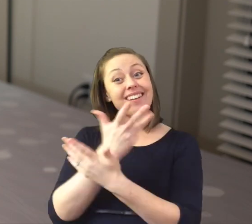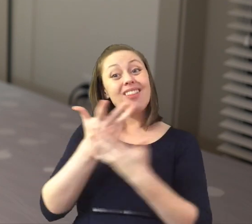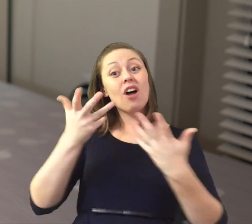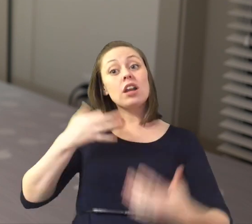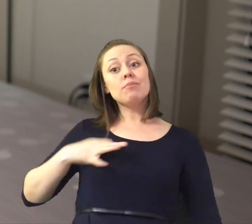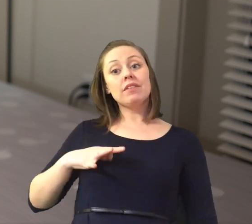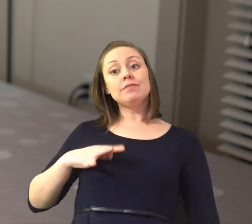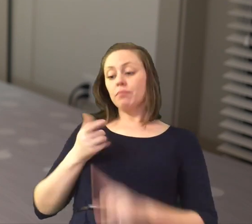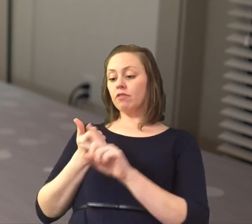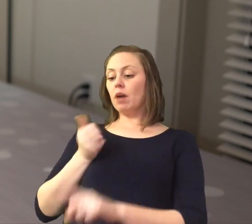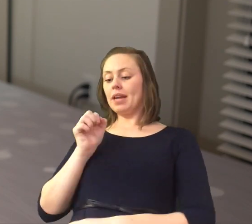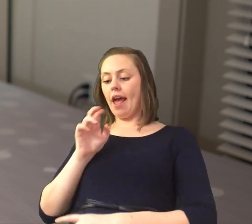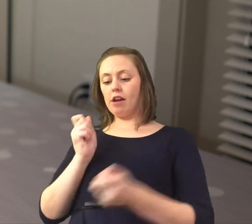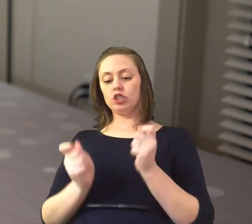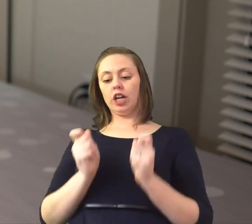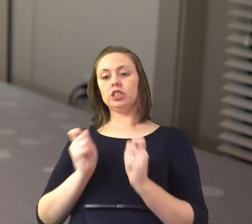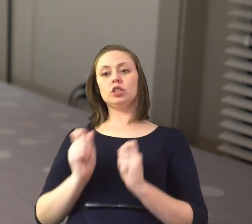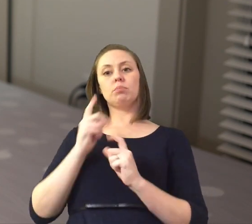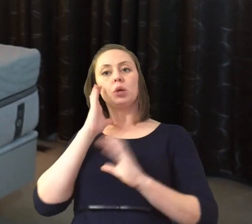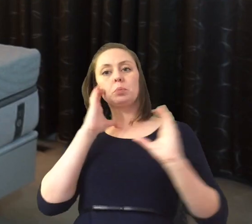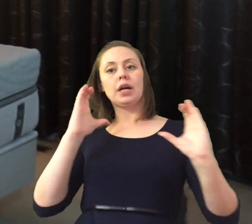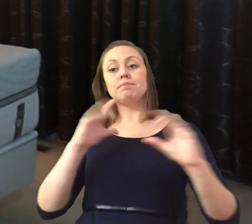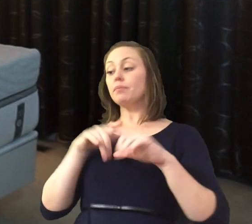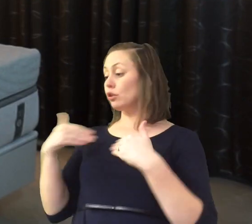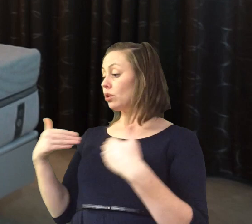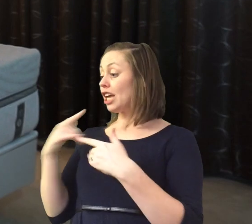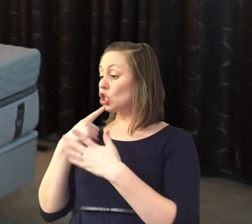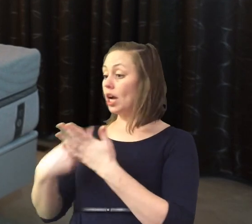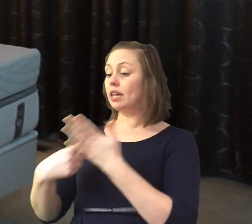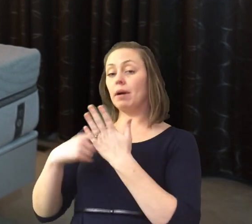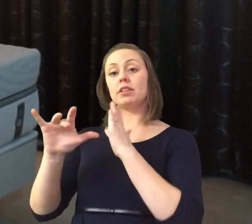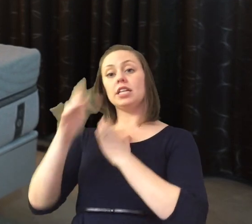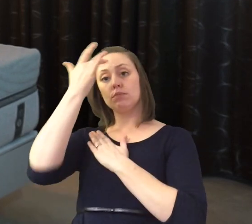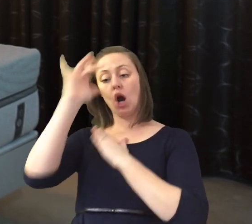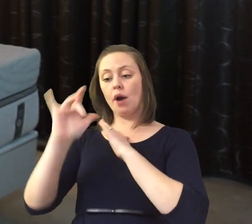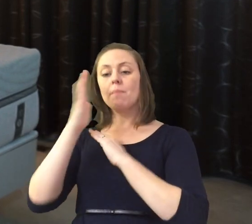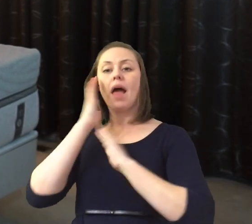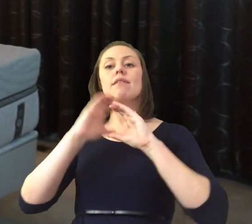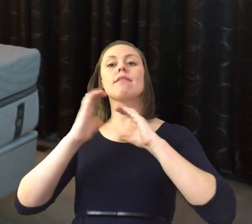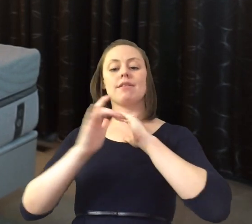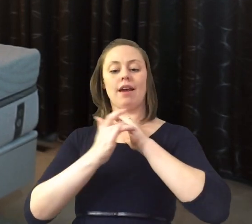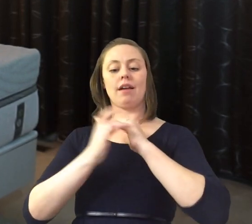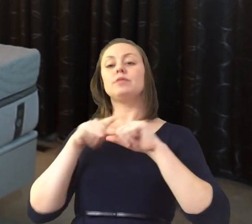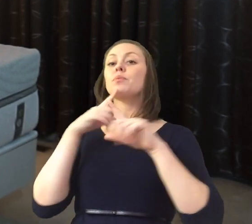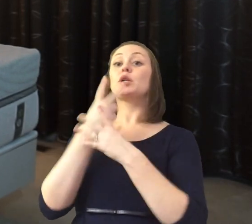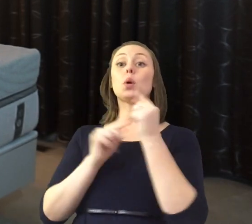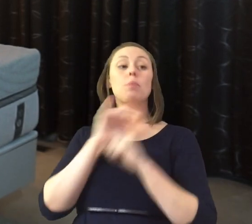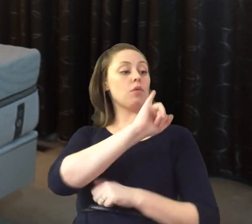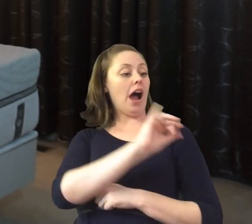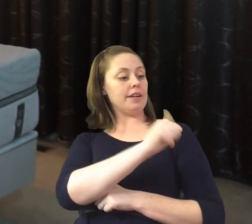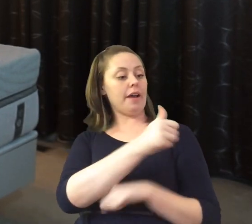of benefits out of an air adjustable mattress. So let's talk about the smart bed technology. So both